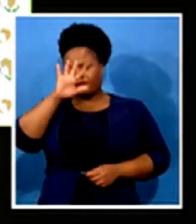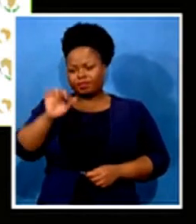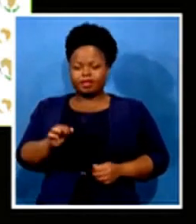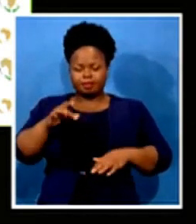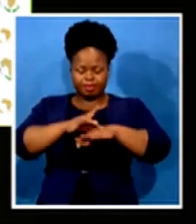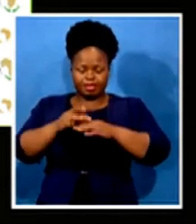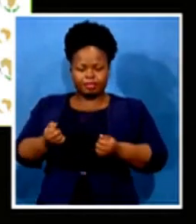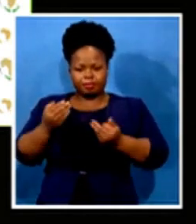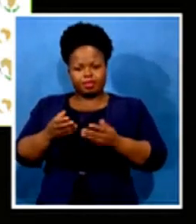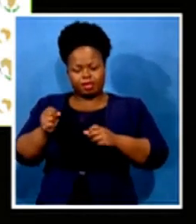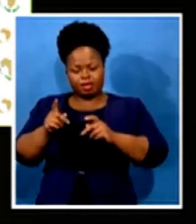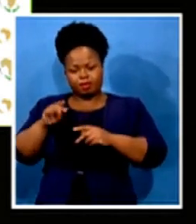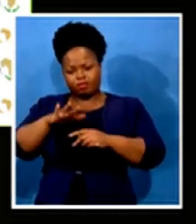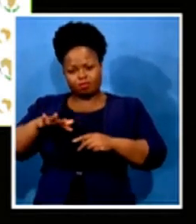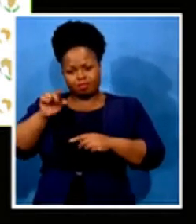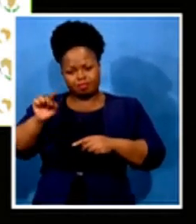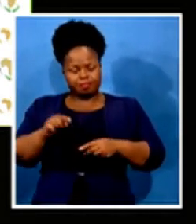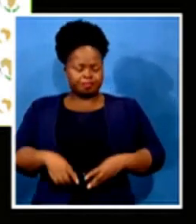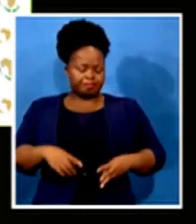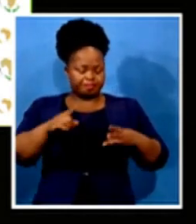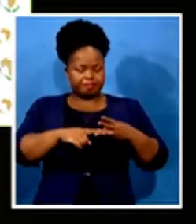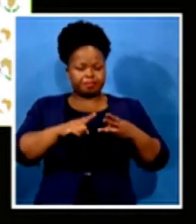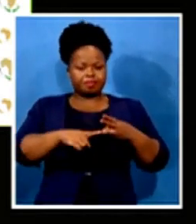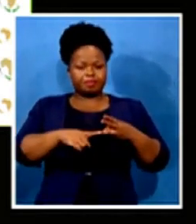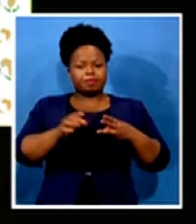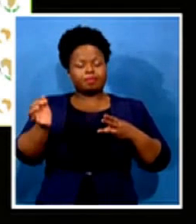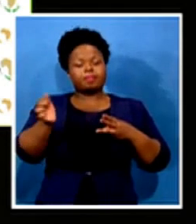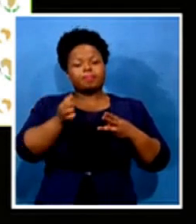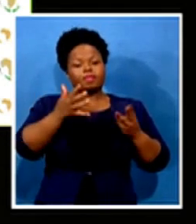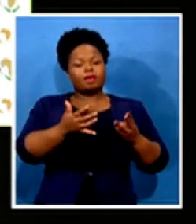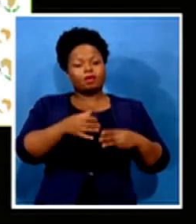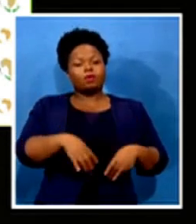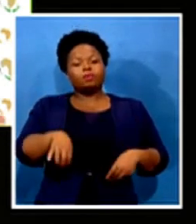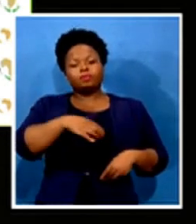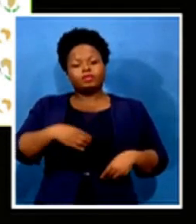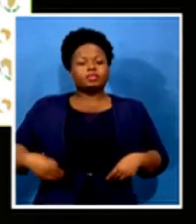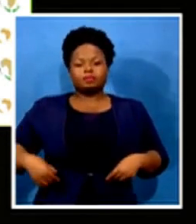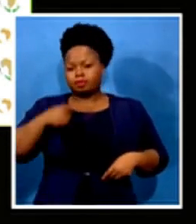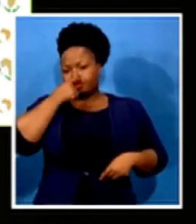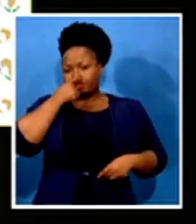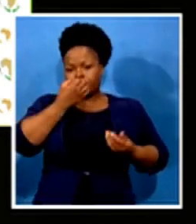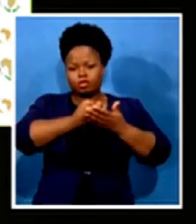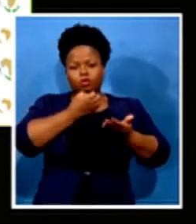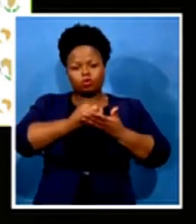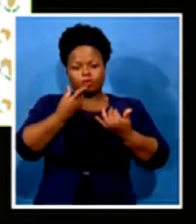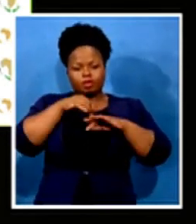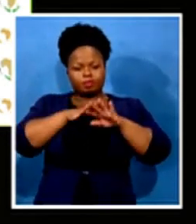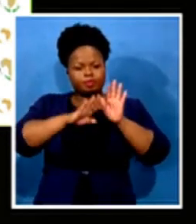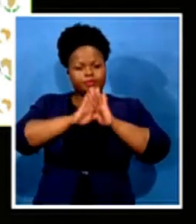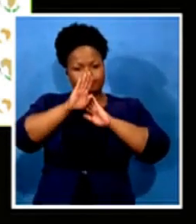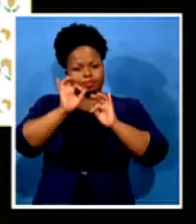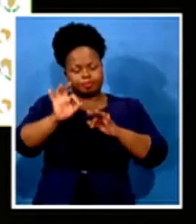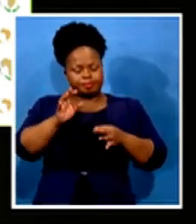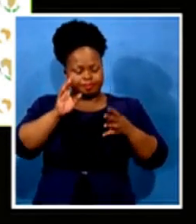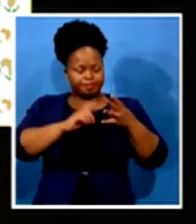appointment of economic invoices by President Ramaphosa. Fourthly is the joint vaccine strategy,